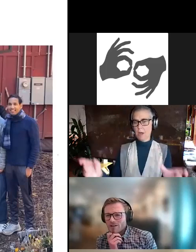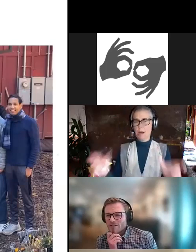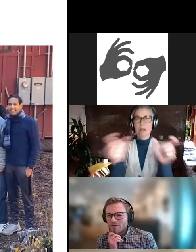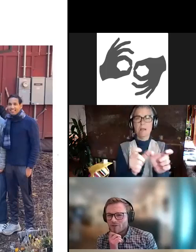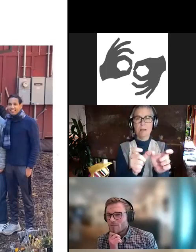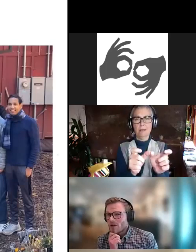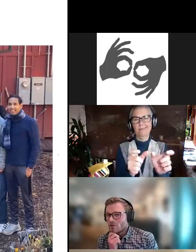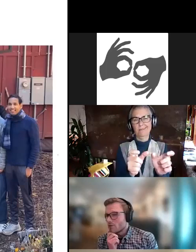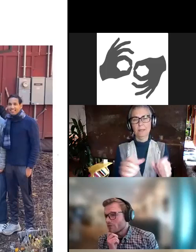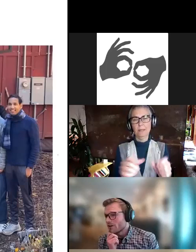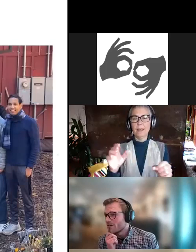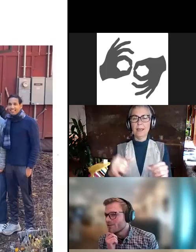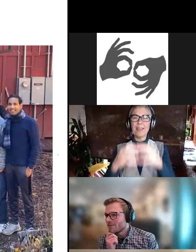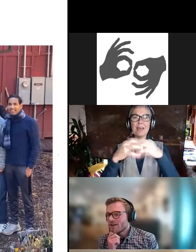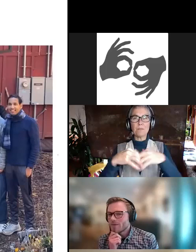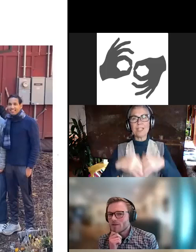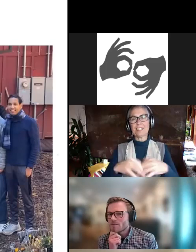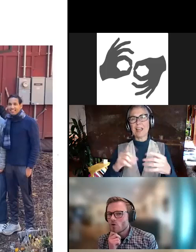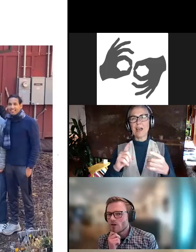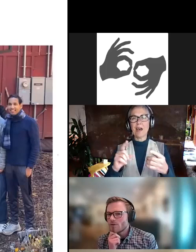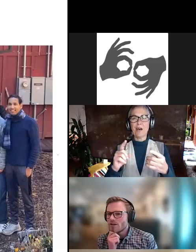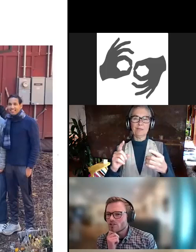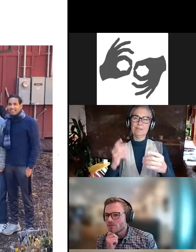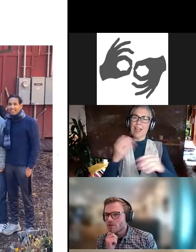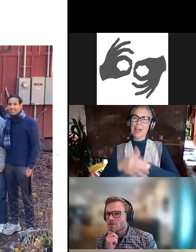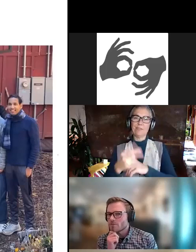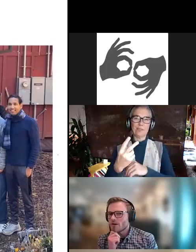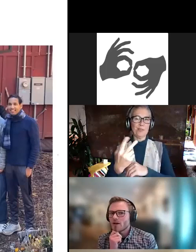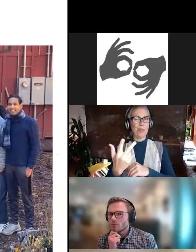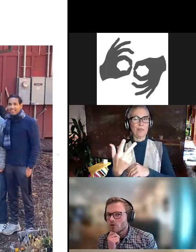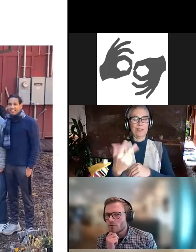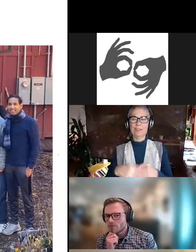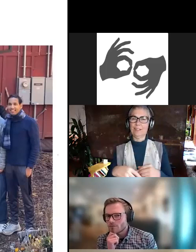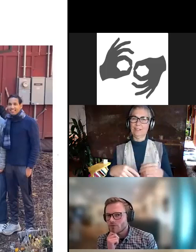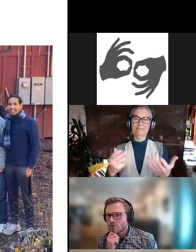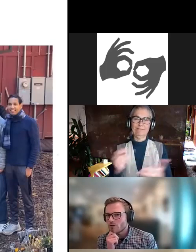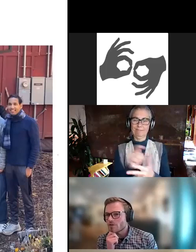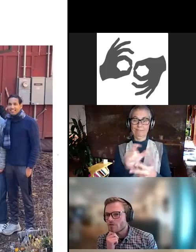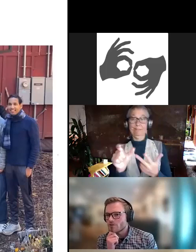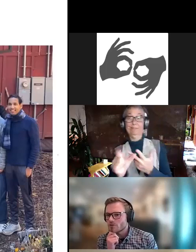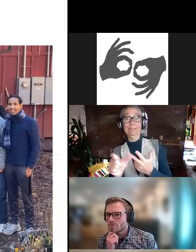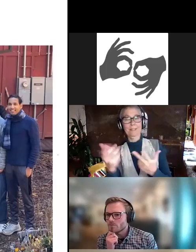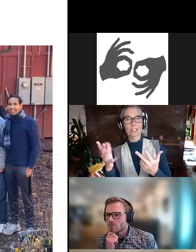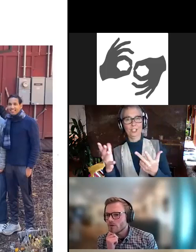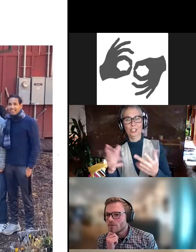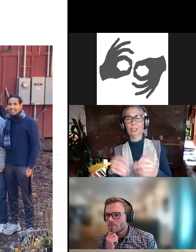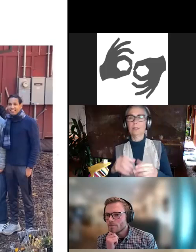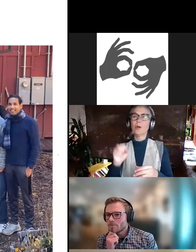kind of breaks down really beyond 2 or 3. It's more a limitation of the system right now that we're hoping to address in the future.